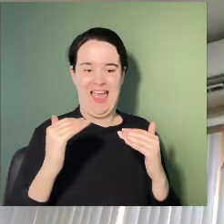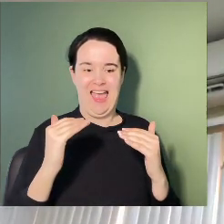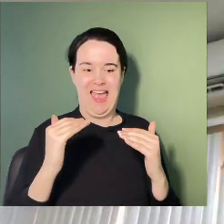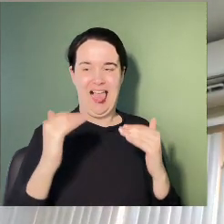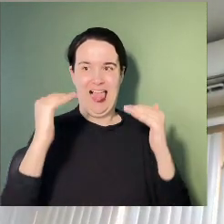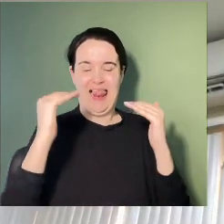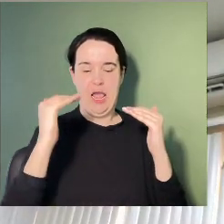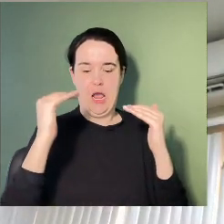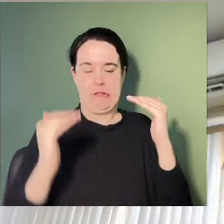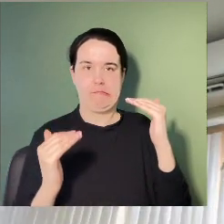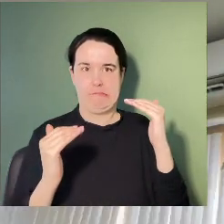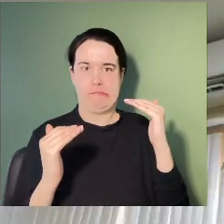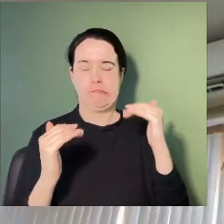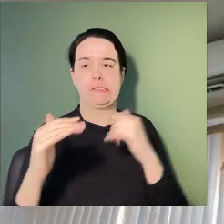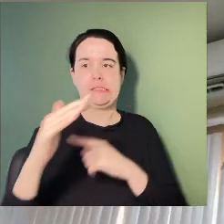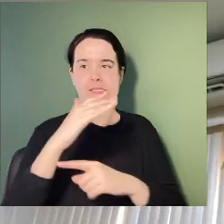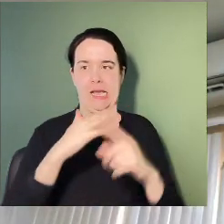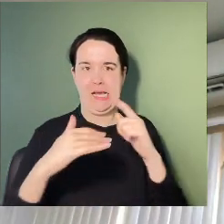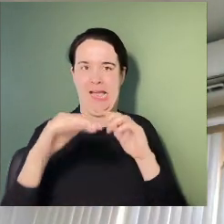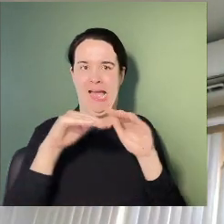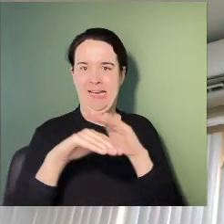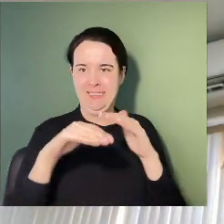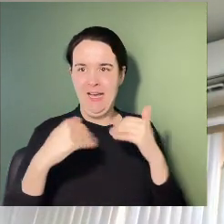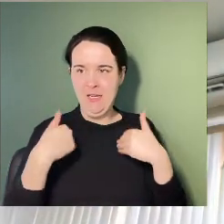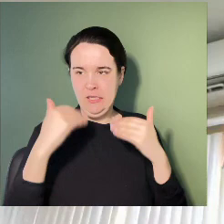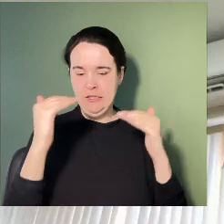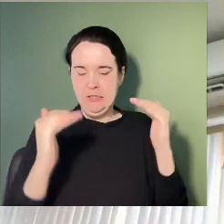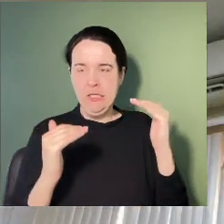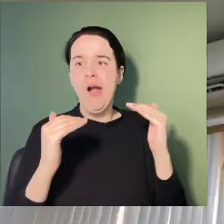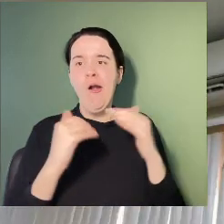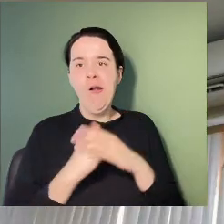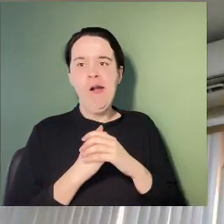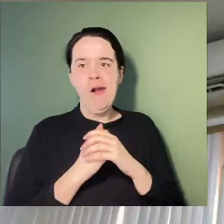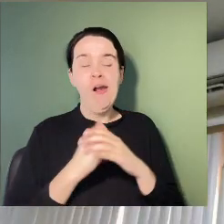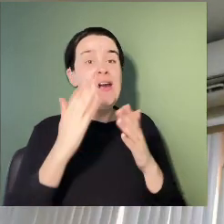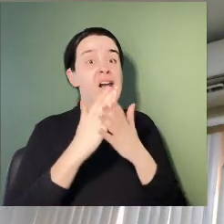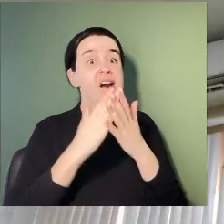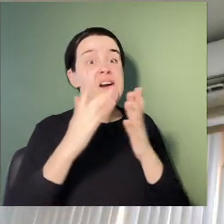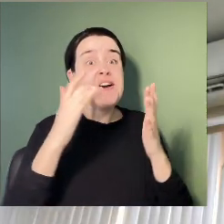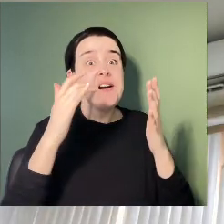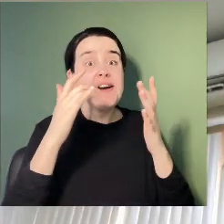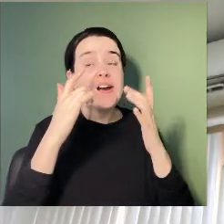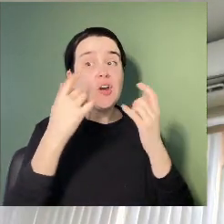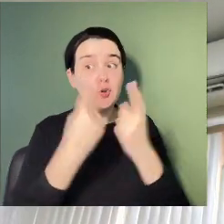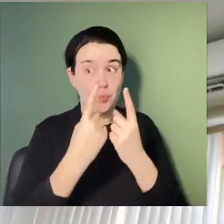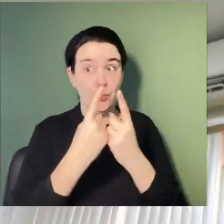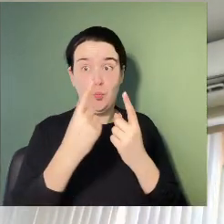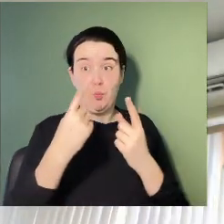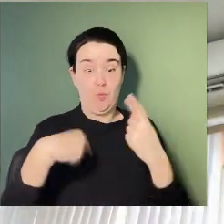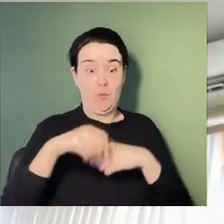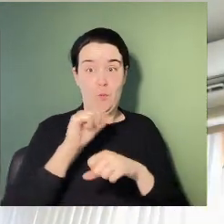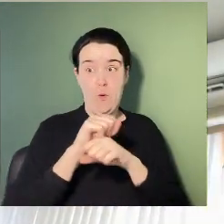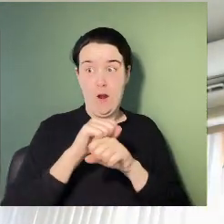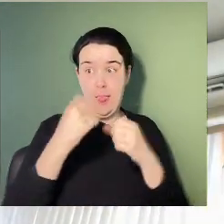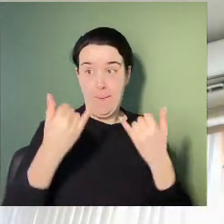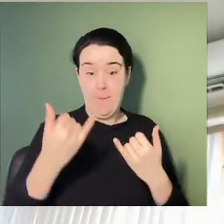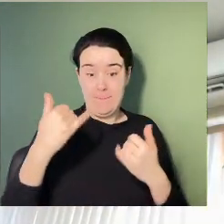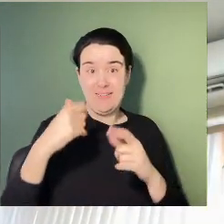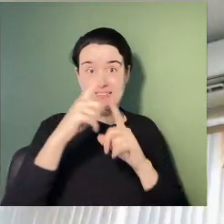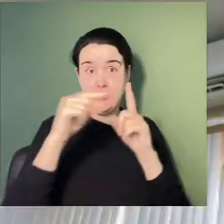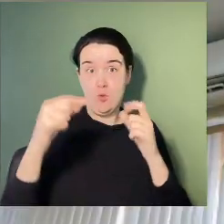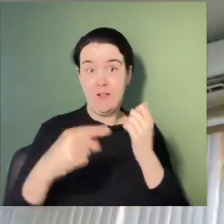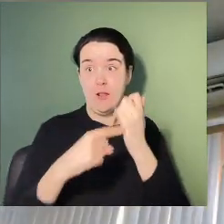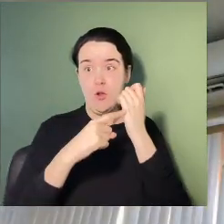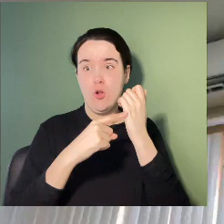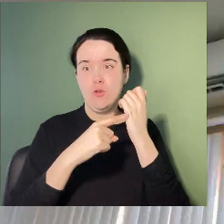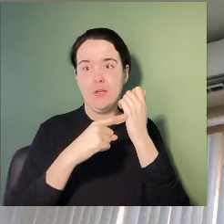society. Access is an issue. Not everyone is going to be working with digital technology. Even though we may